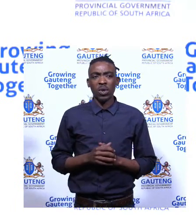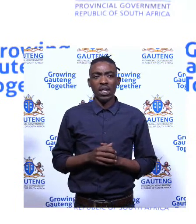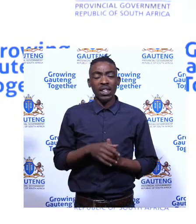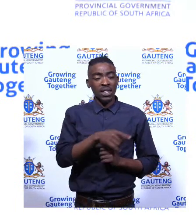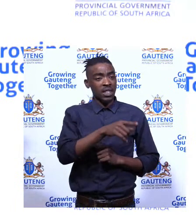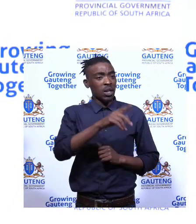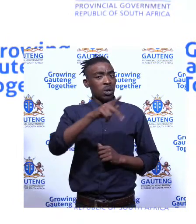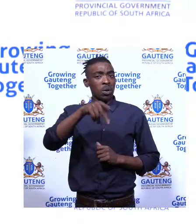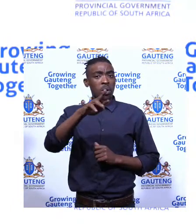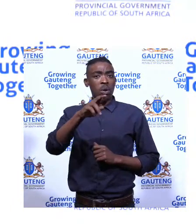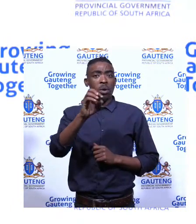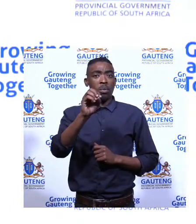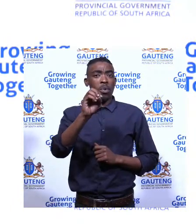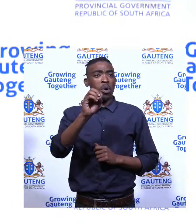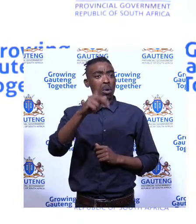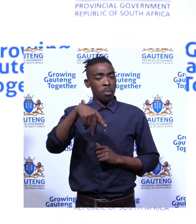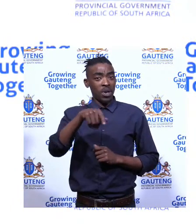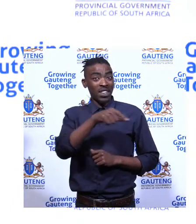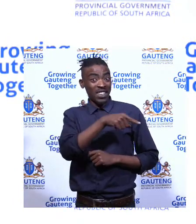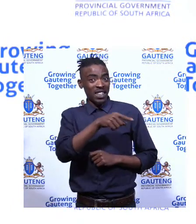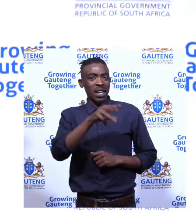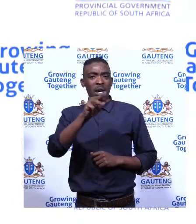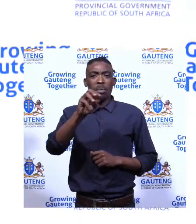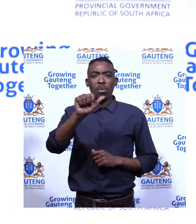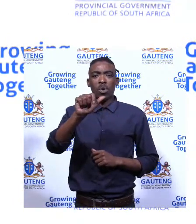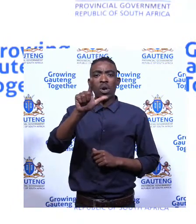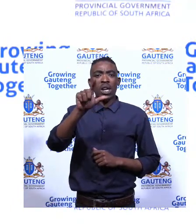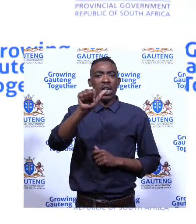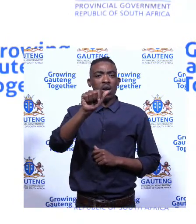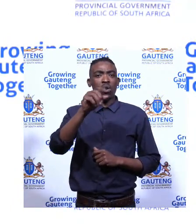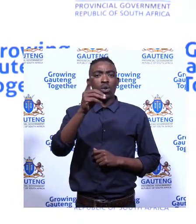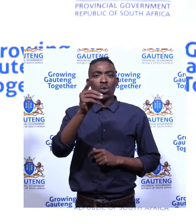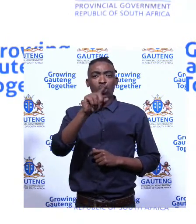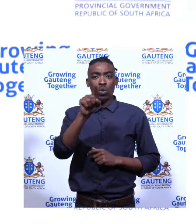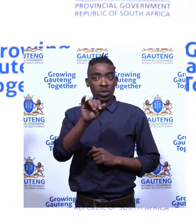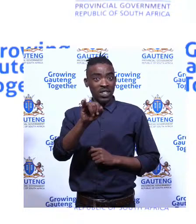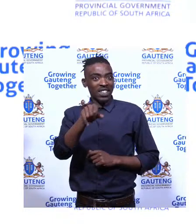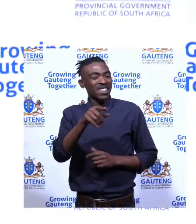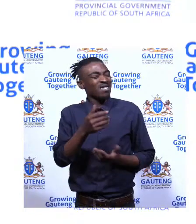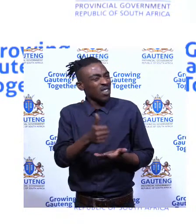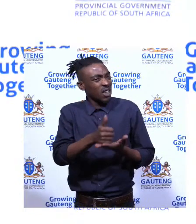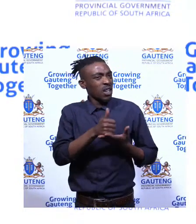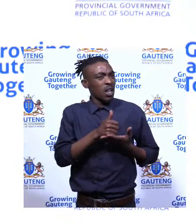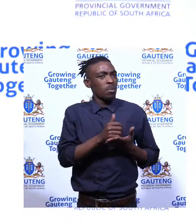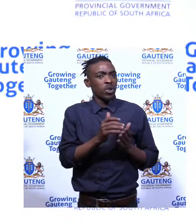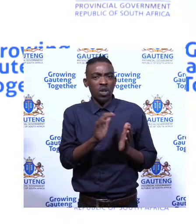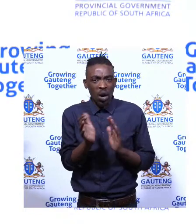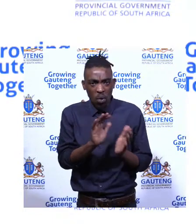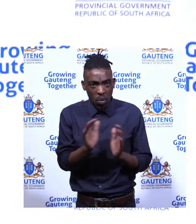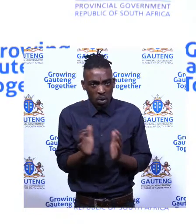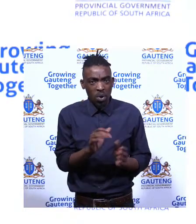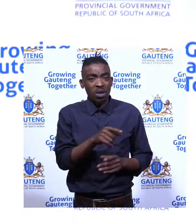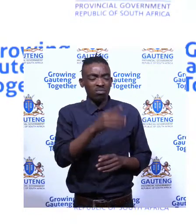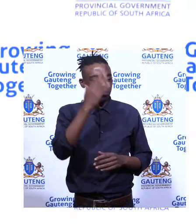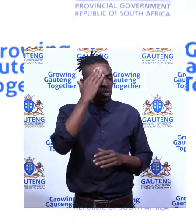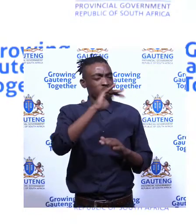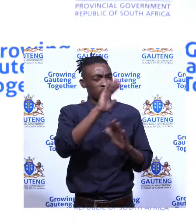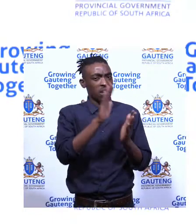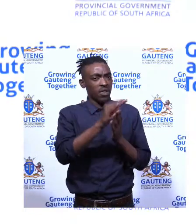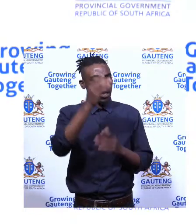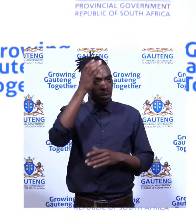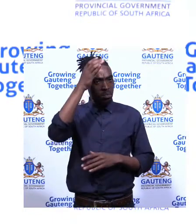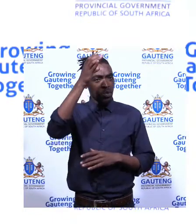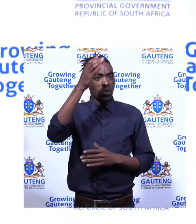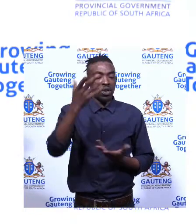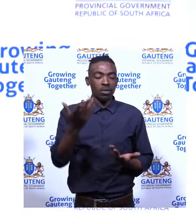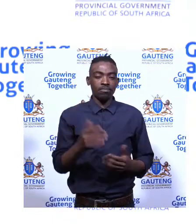as Premier said, is then going to go to say, what are the clinical considerations we need to put in place when we're making decisions? So,